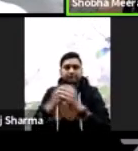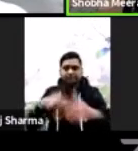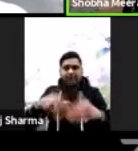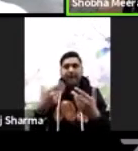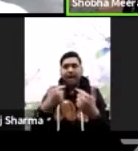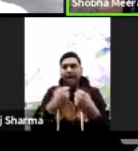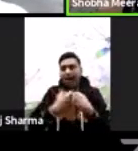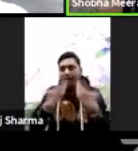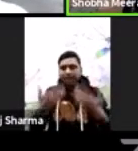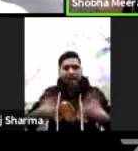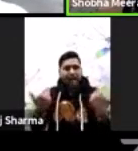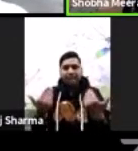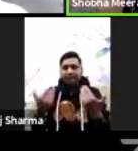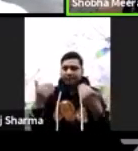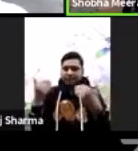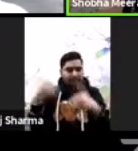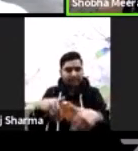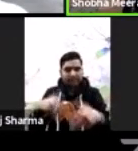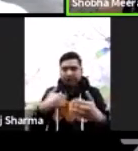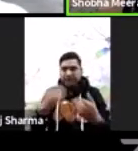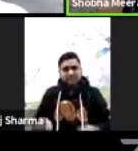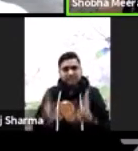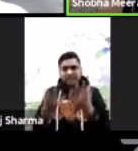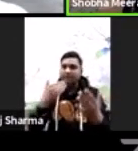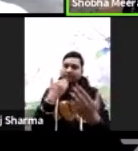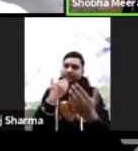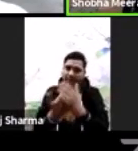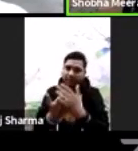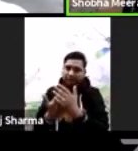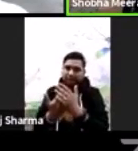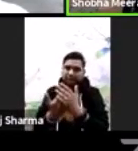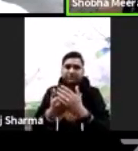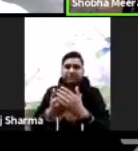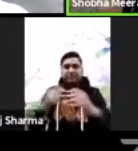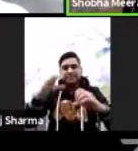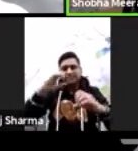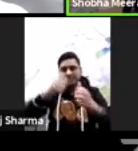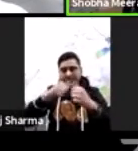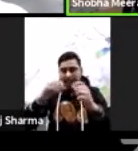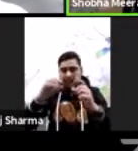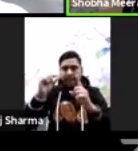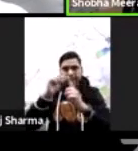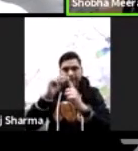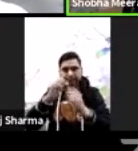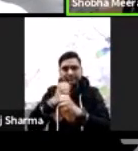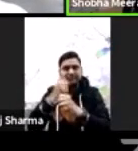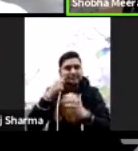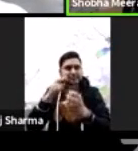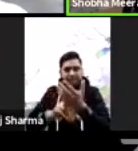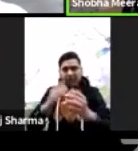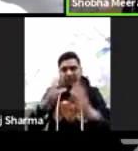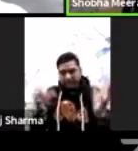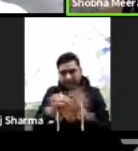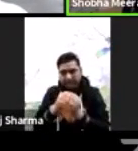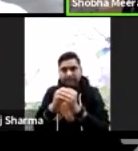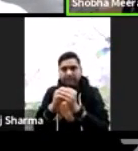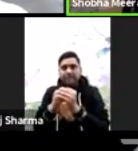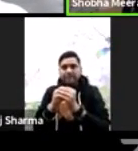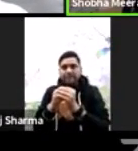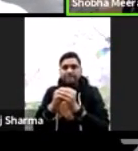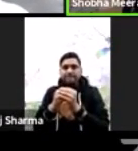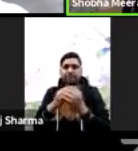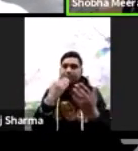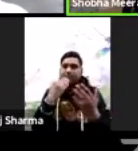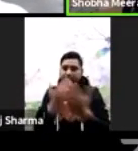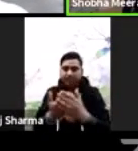and I would like to start by thanking the Capgemini team. Congratulations, this is amazing. And a big thank you,